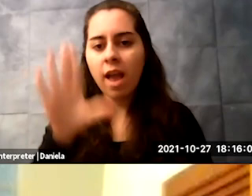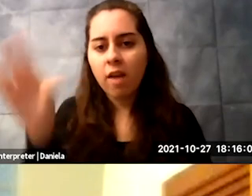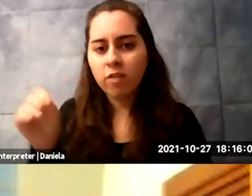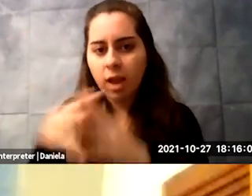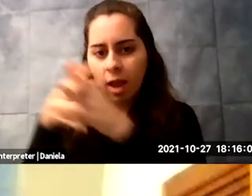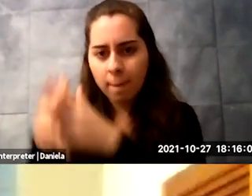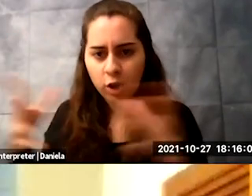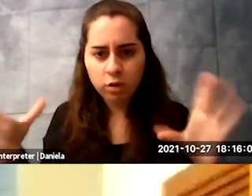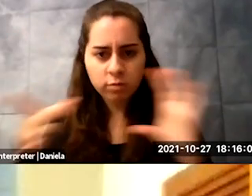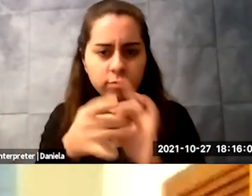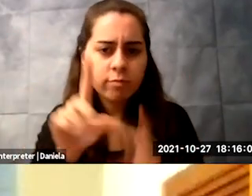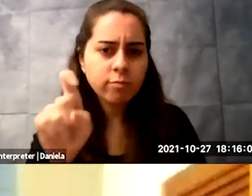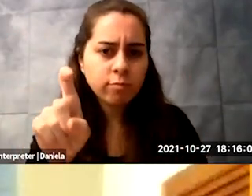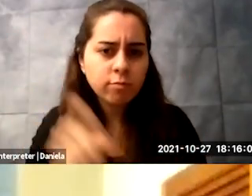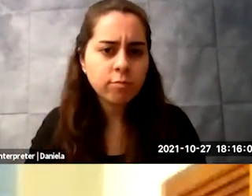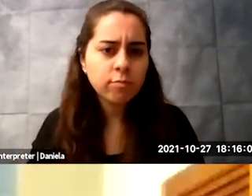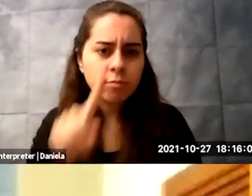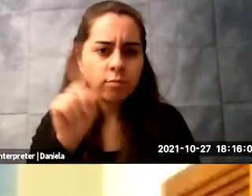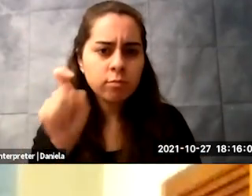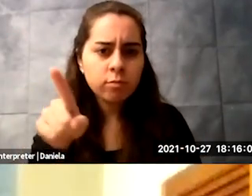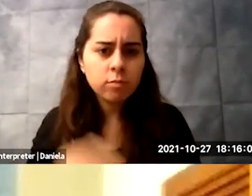Well, I think there has been some